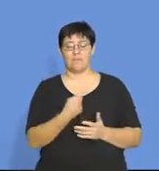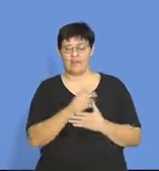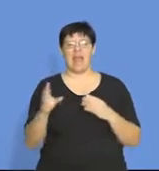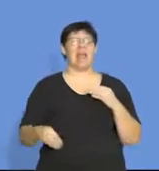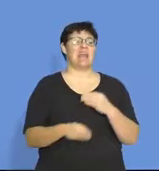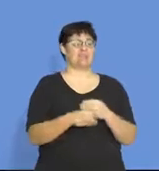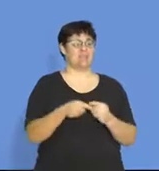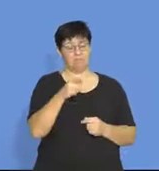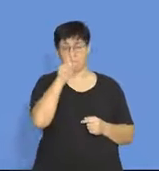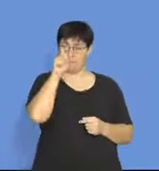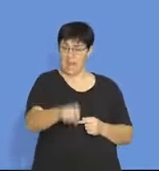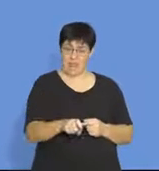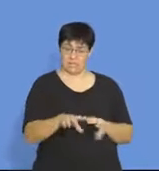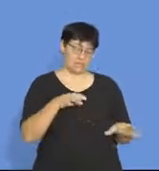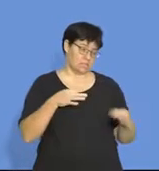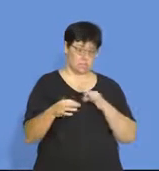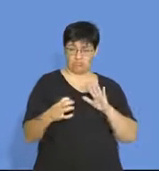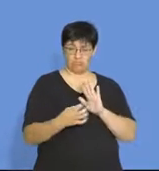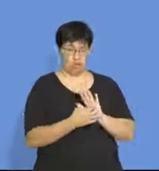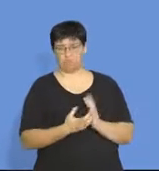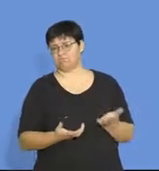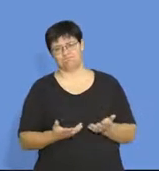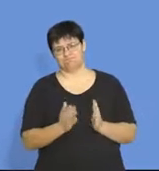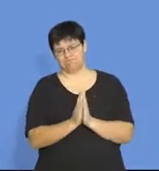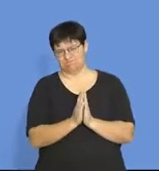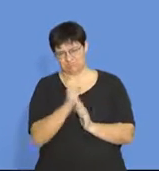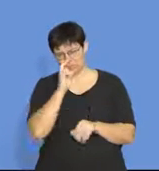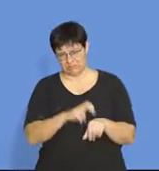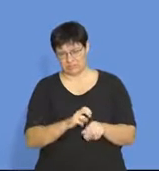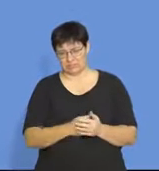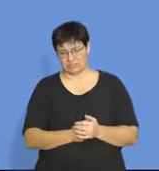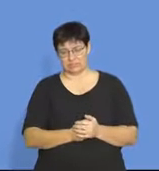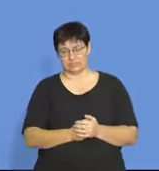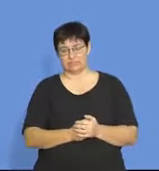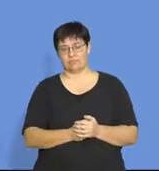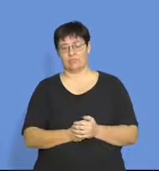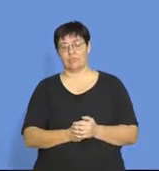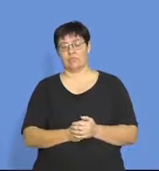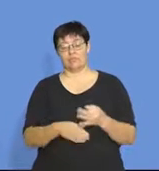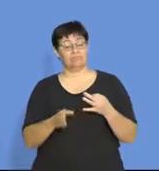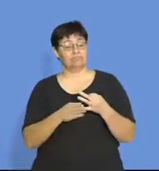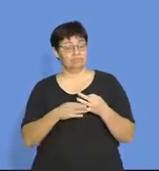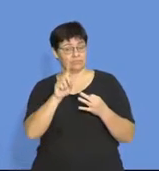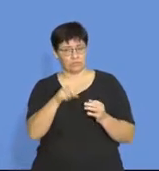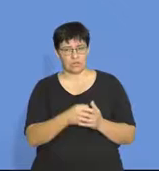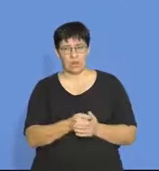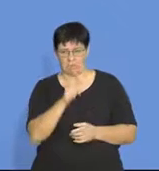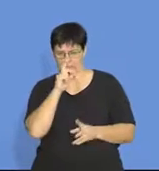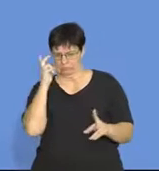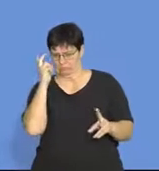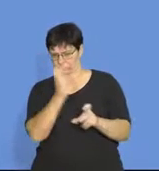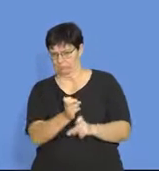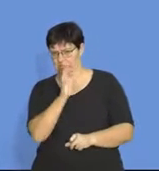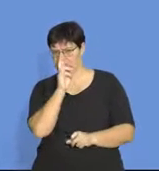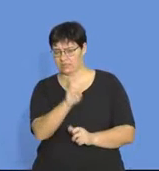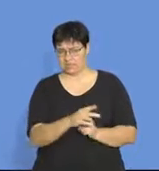an extra. You don't necessarily need to draw this, please. Another question now. This looks a